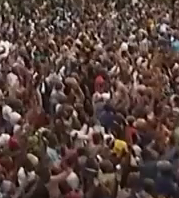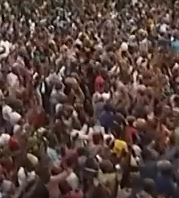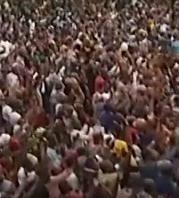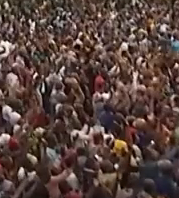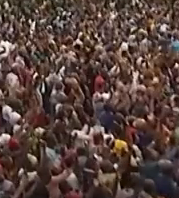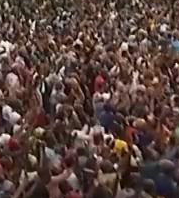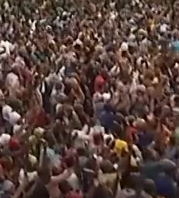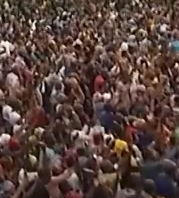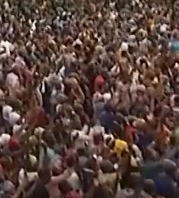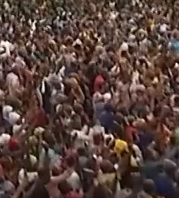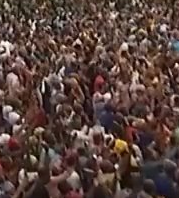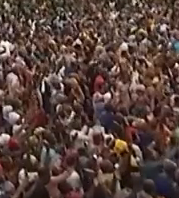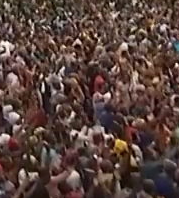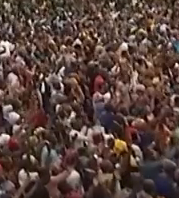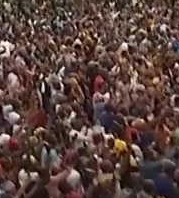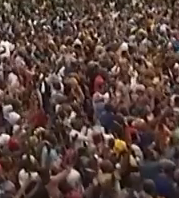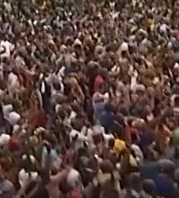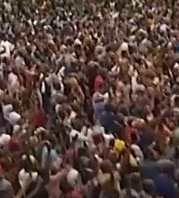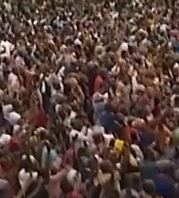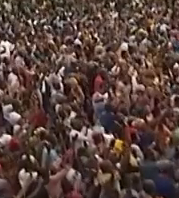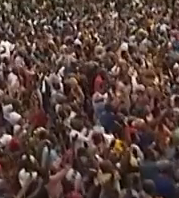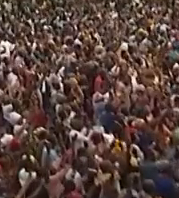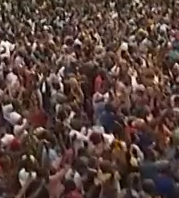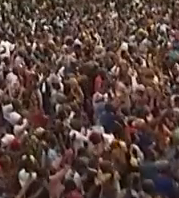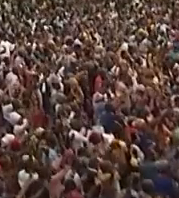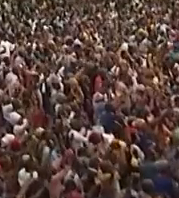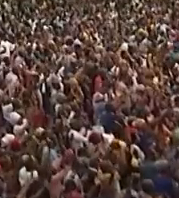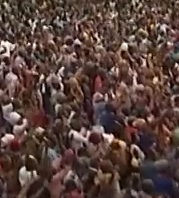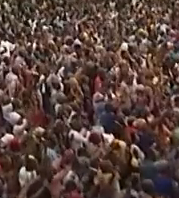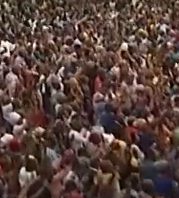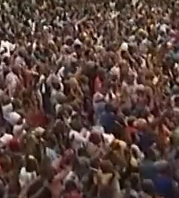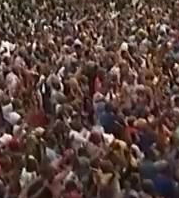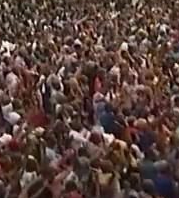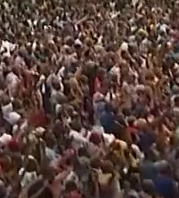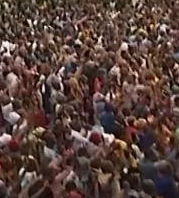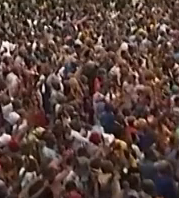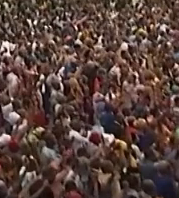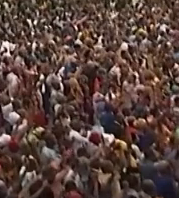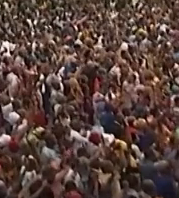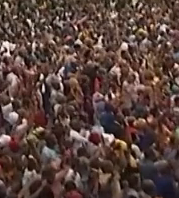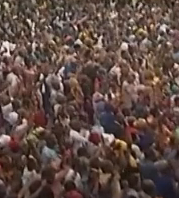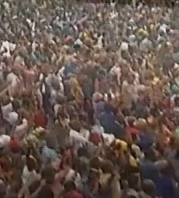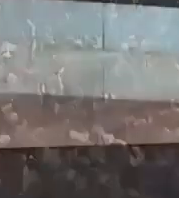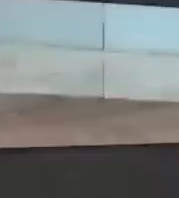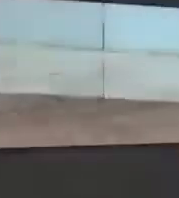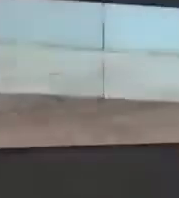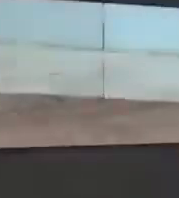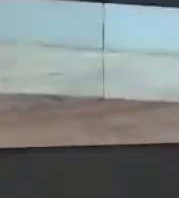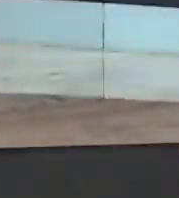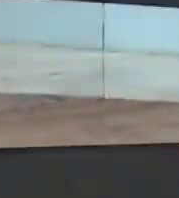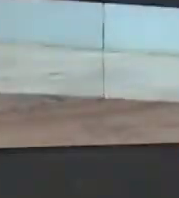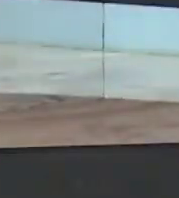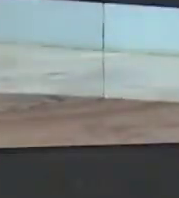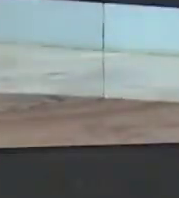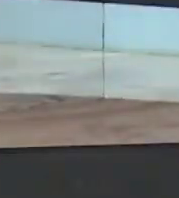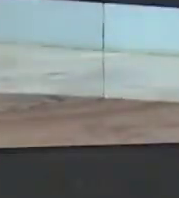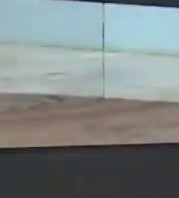Be the head and not the tail. Let the goodness of the Lord follow you.